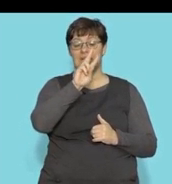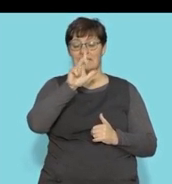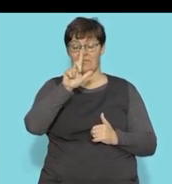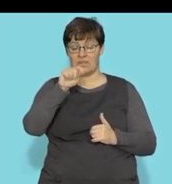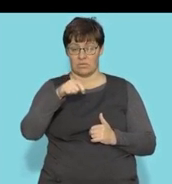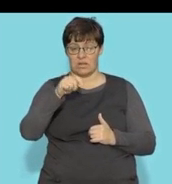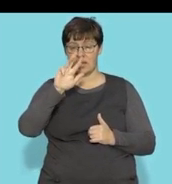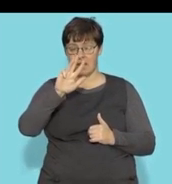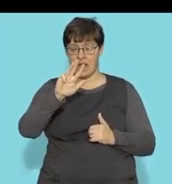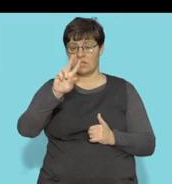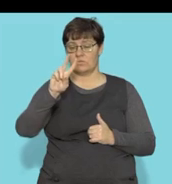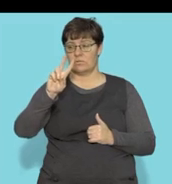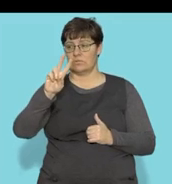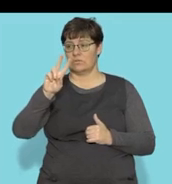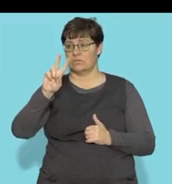27,991.